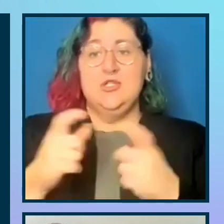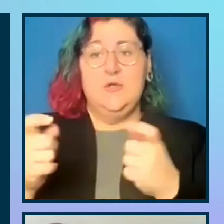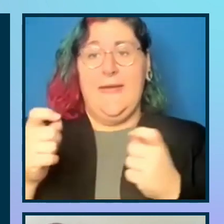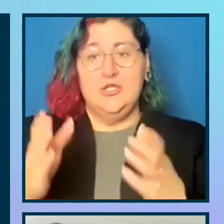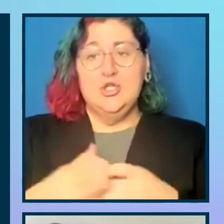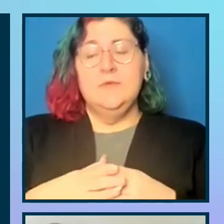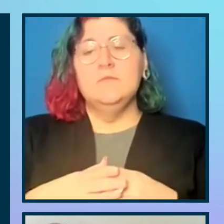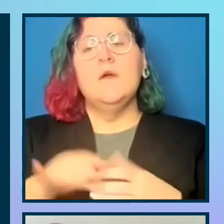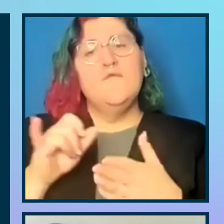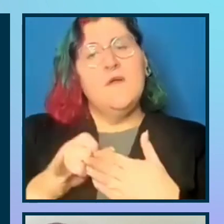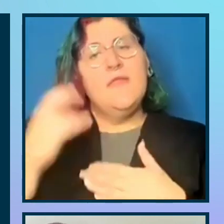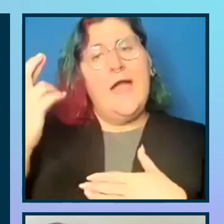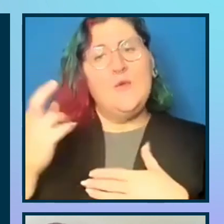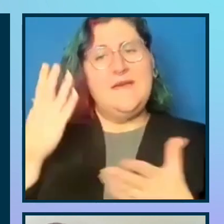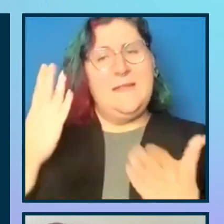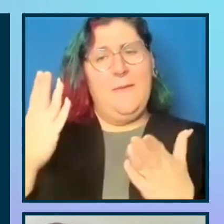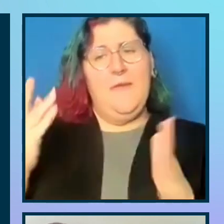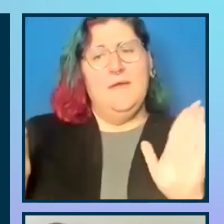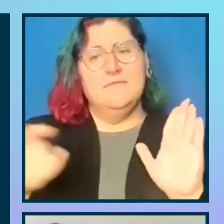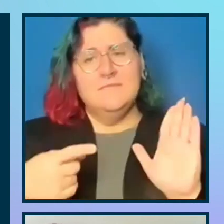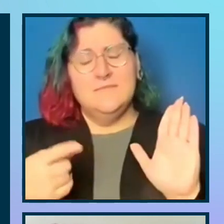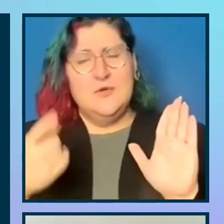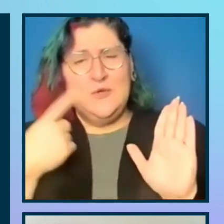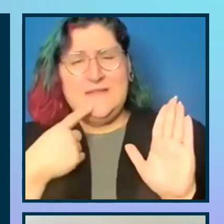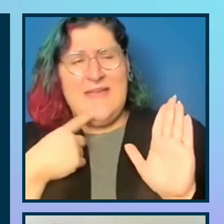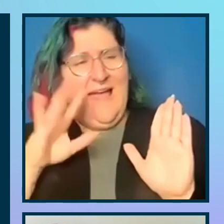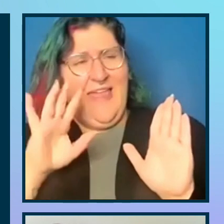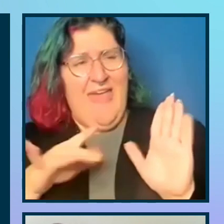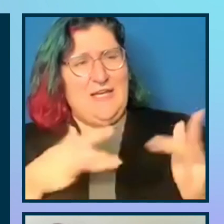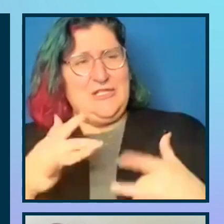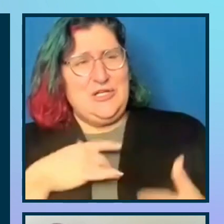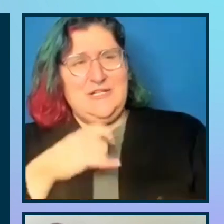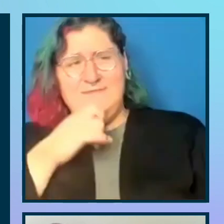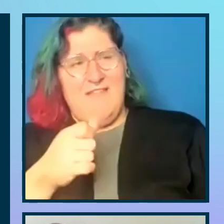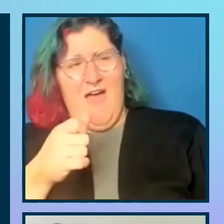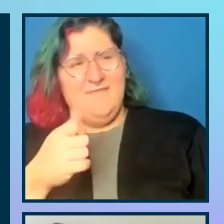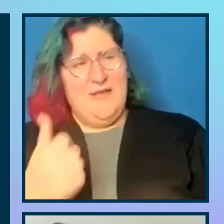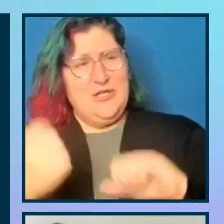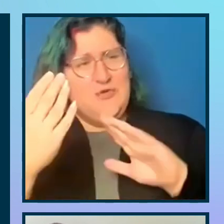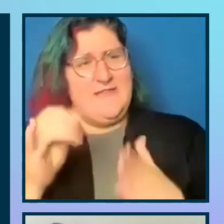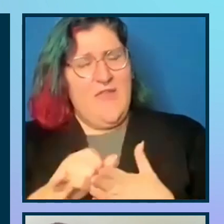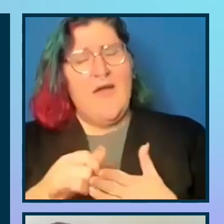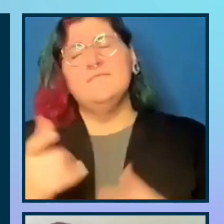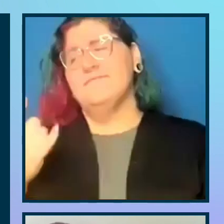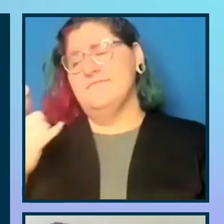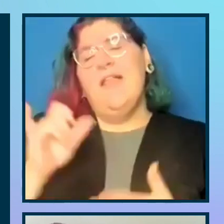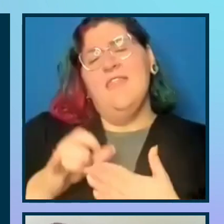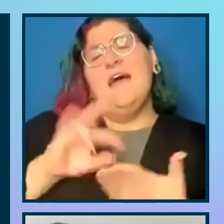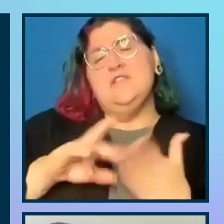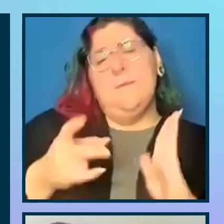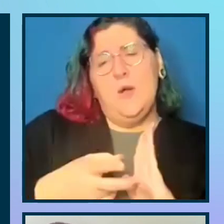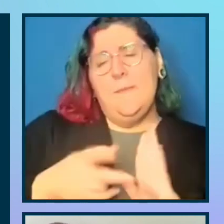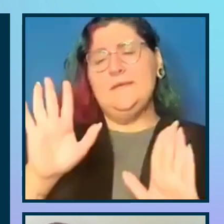might identify some accessibility concerns left unaddressed, and that's by design. I can't stress enough the importance of conducting your